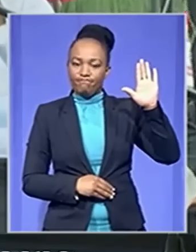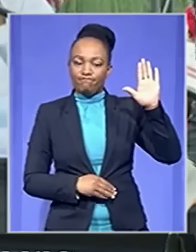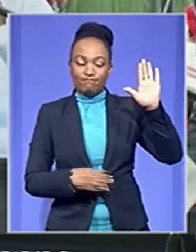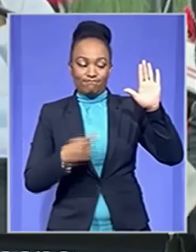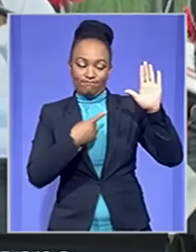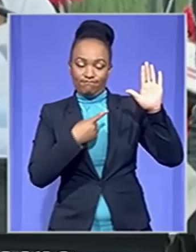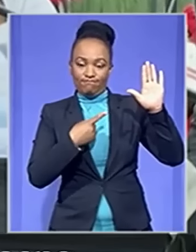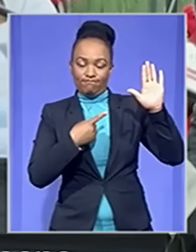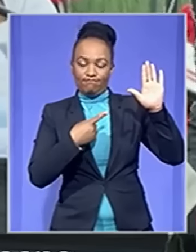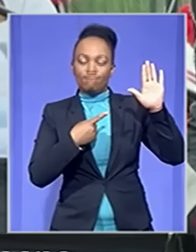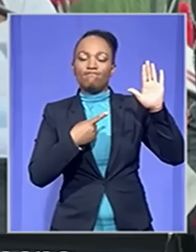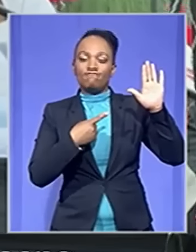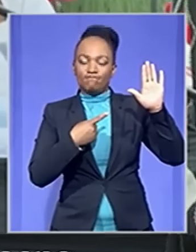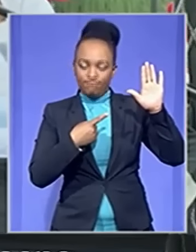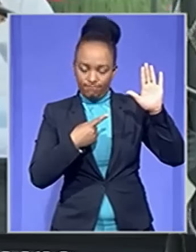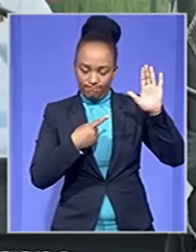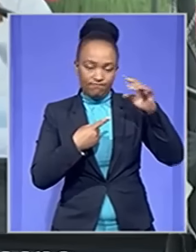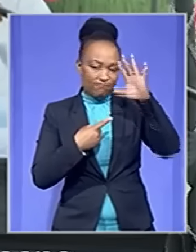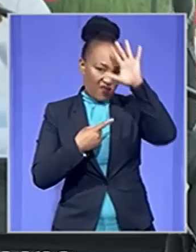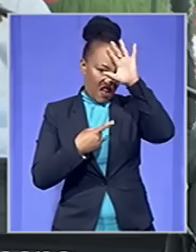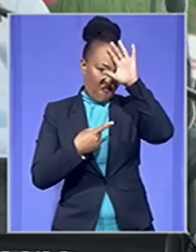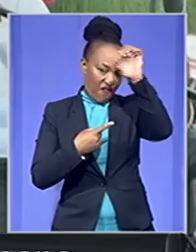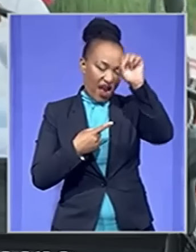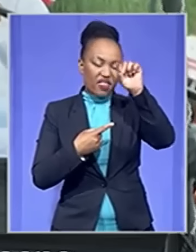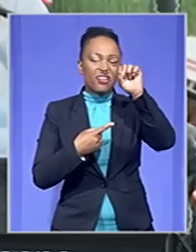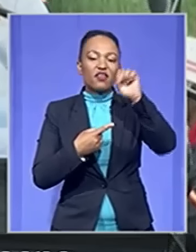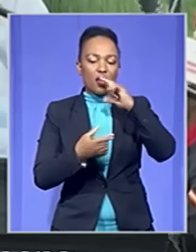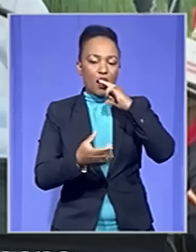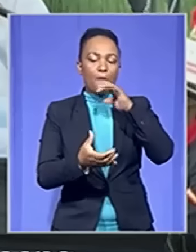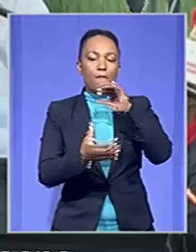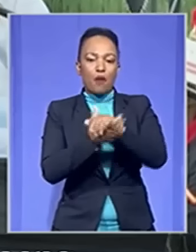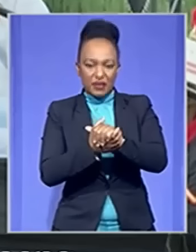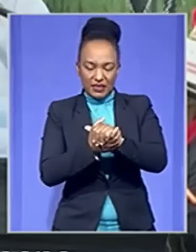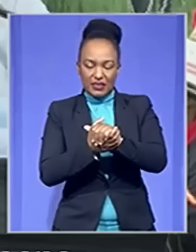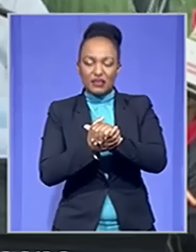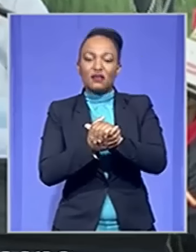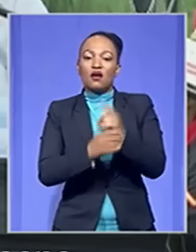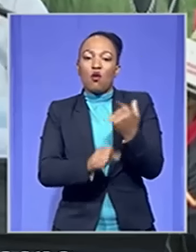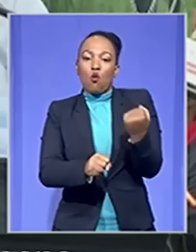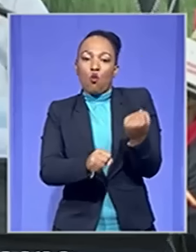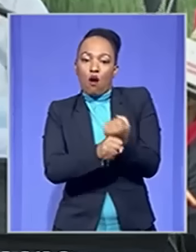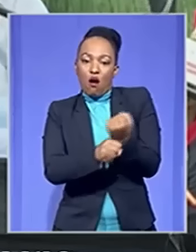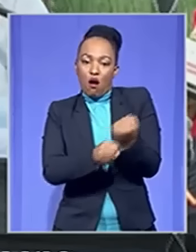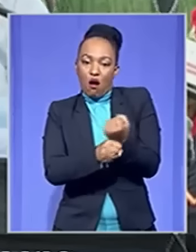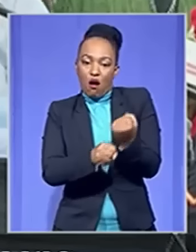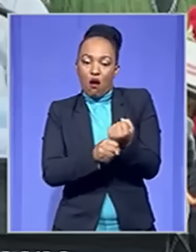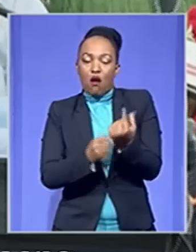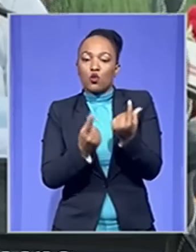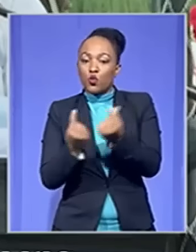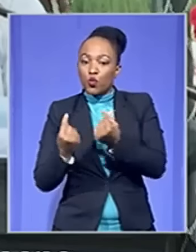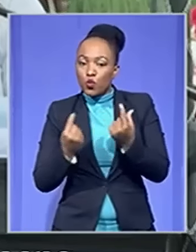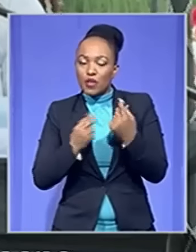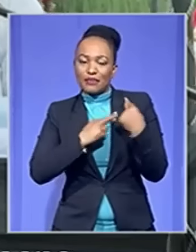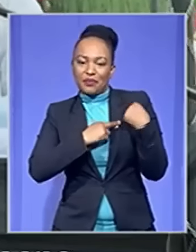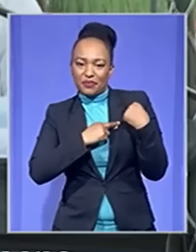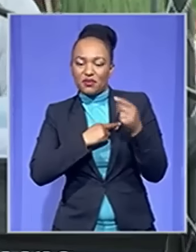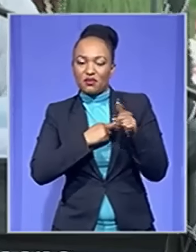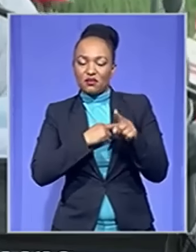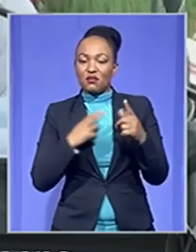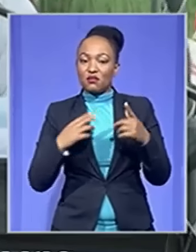will faithfully and diligently discharge my duties and perform my functions in the